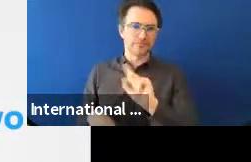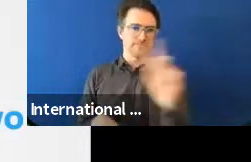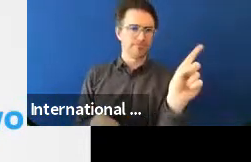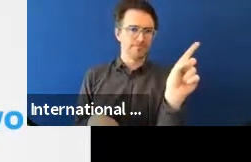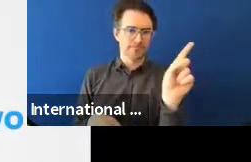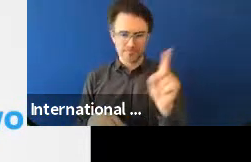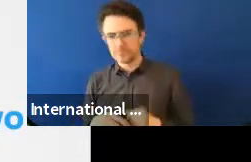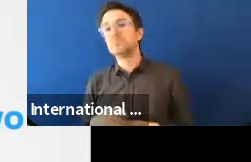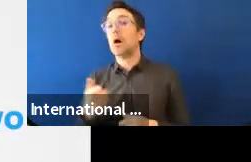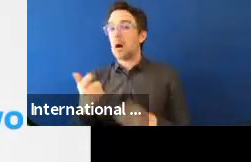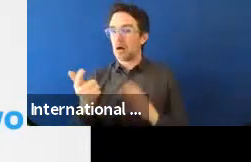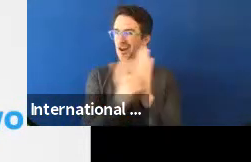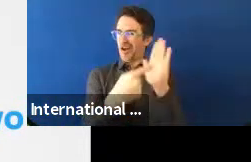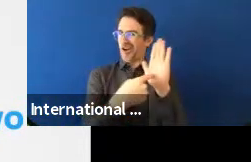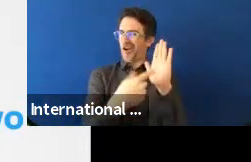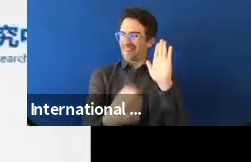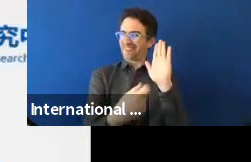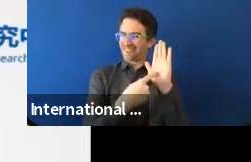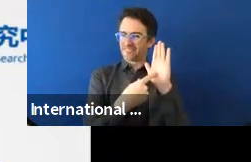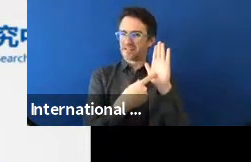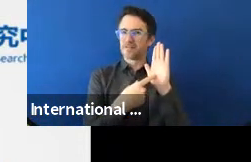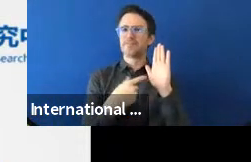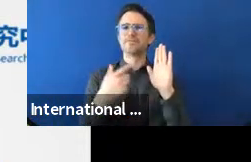technology. Next,